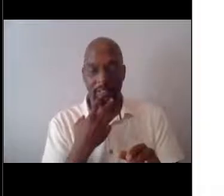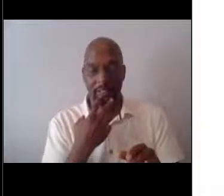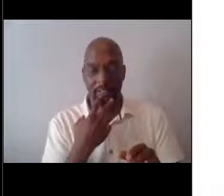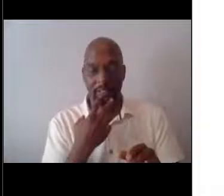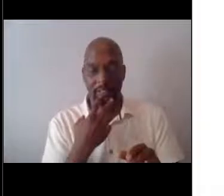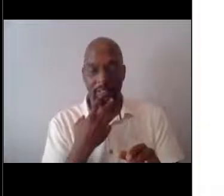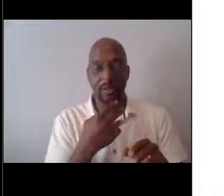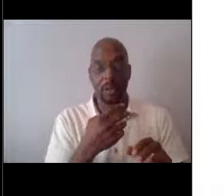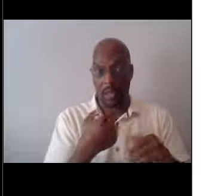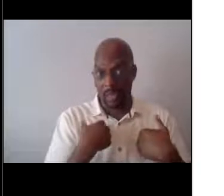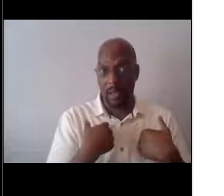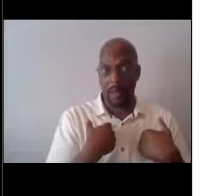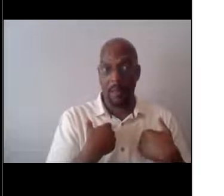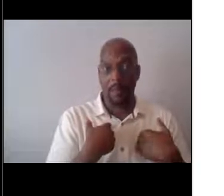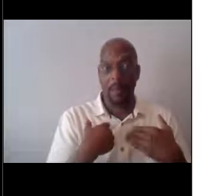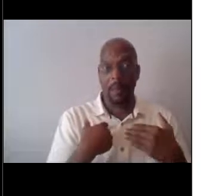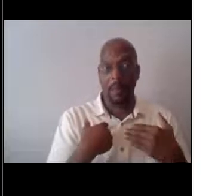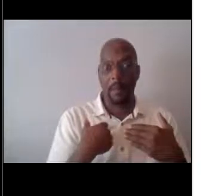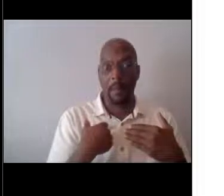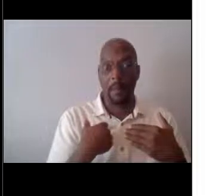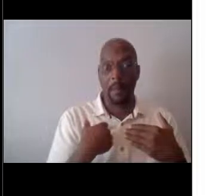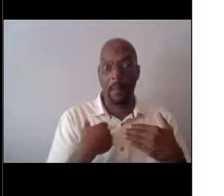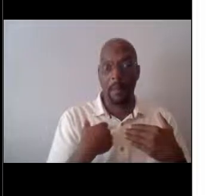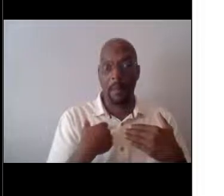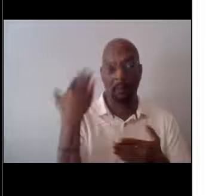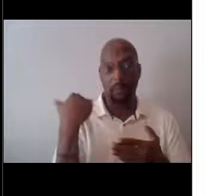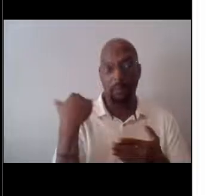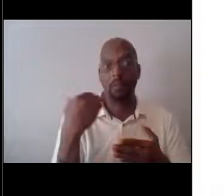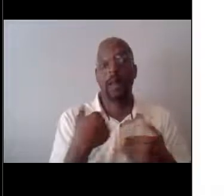the CTC Equity Roundtable that are on here that are also going to be serving.